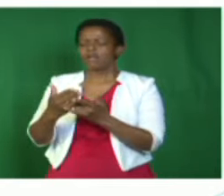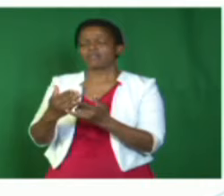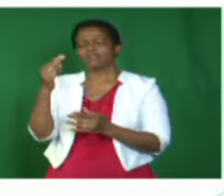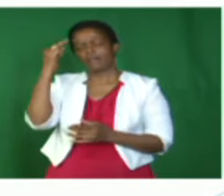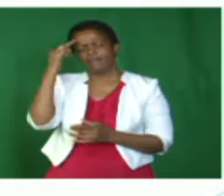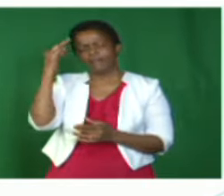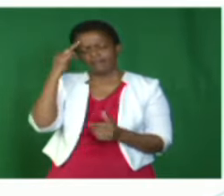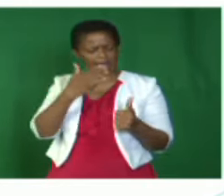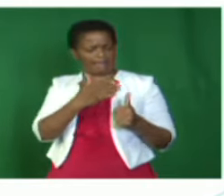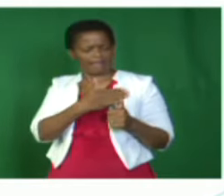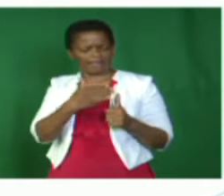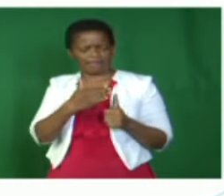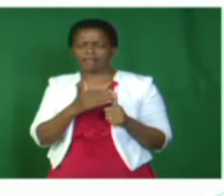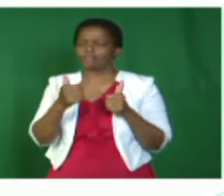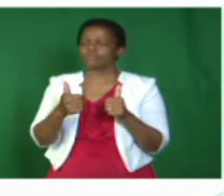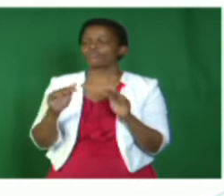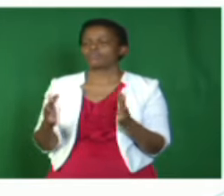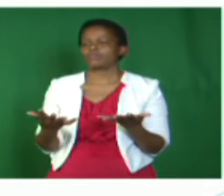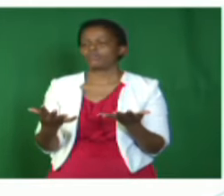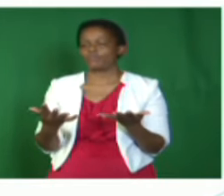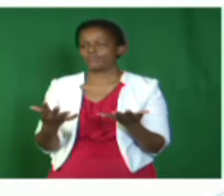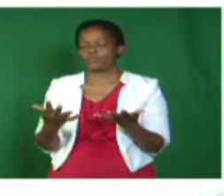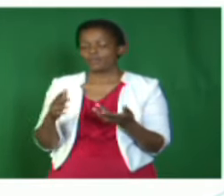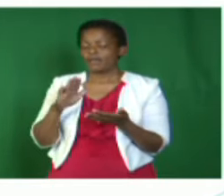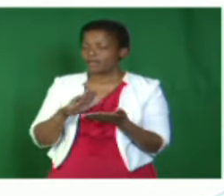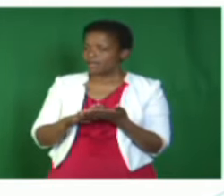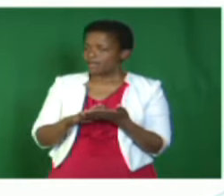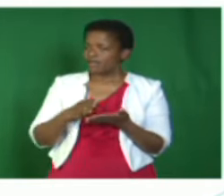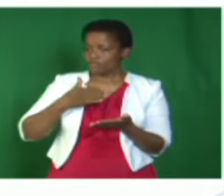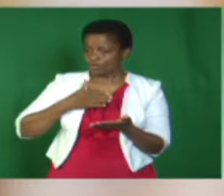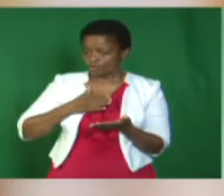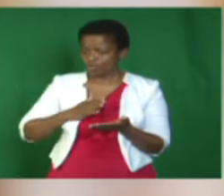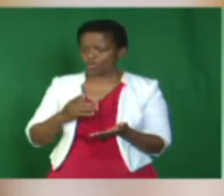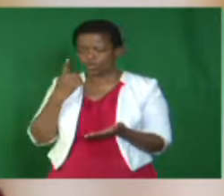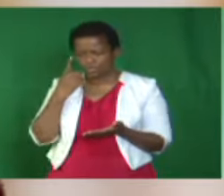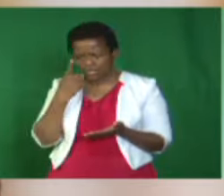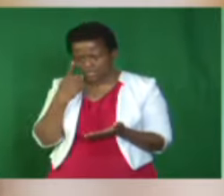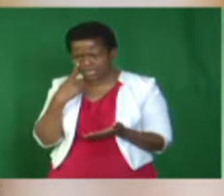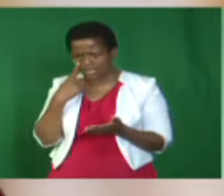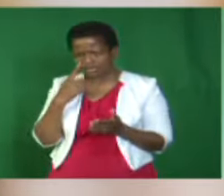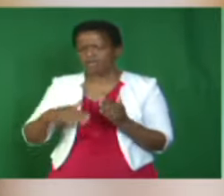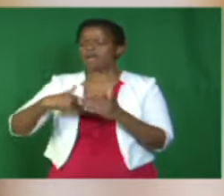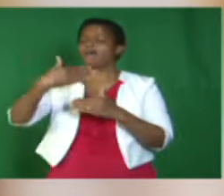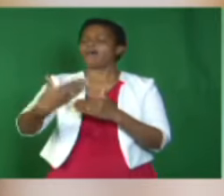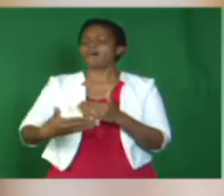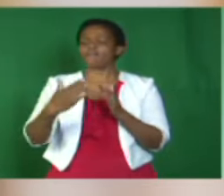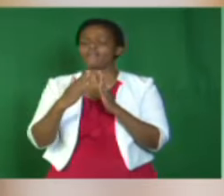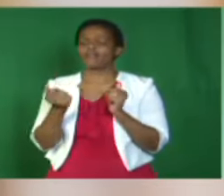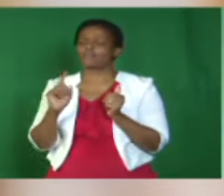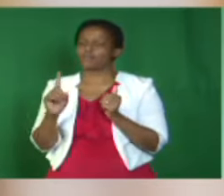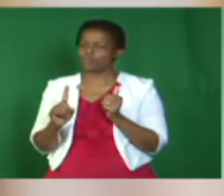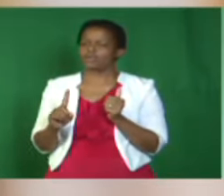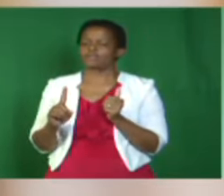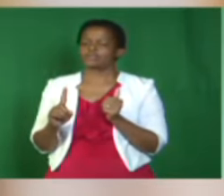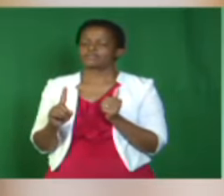they are answering. And we are also going to be looking at the outcomes that are expected from you as